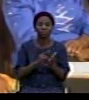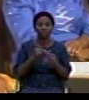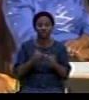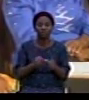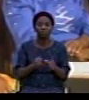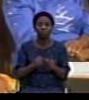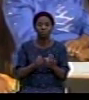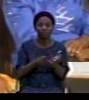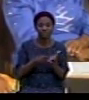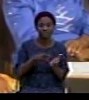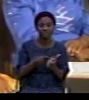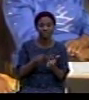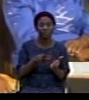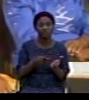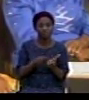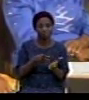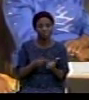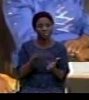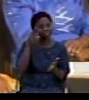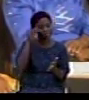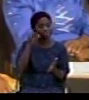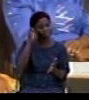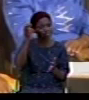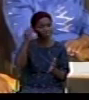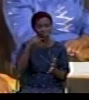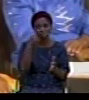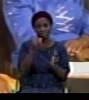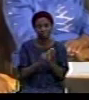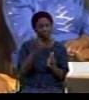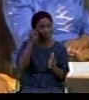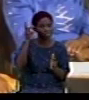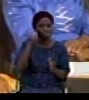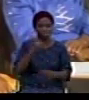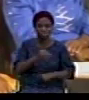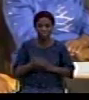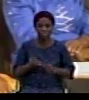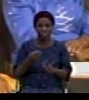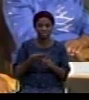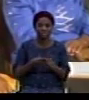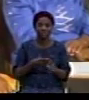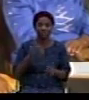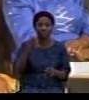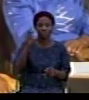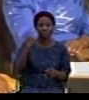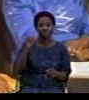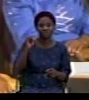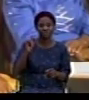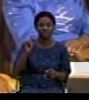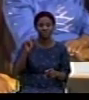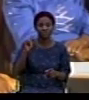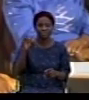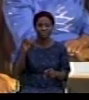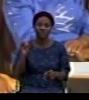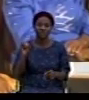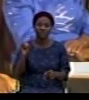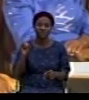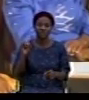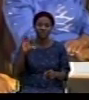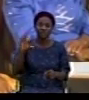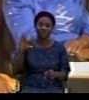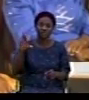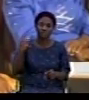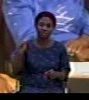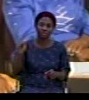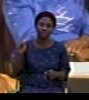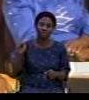told that he was suffering from what we call myocardial infarction. And because of this,